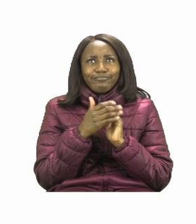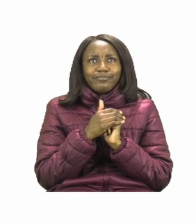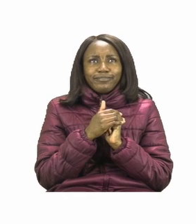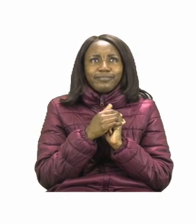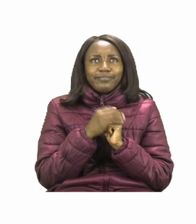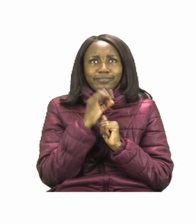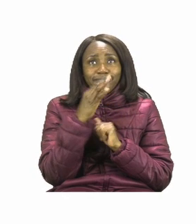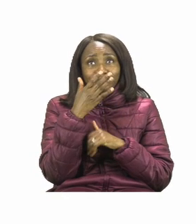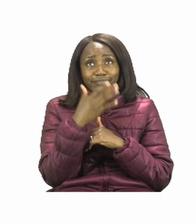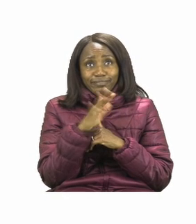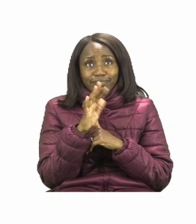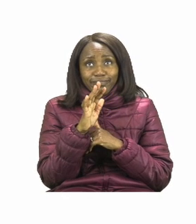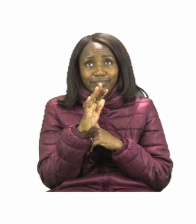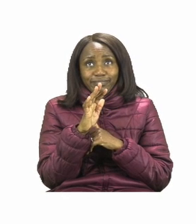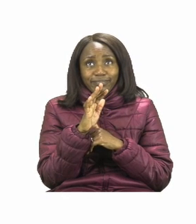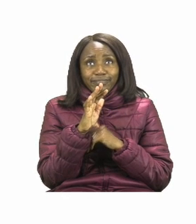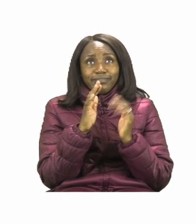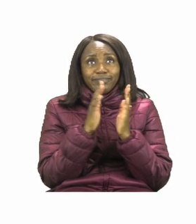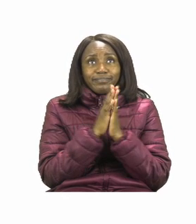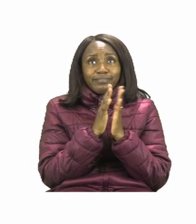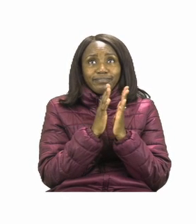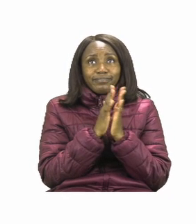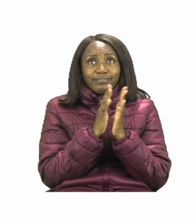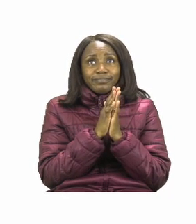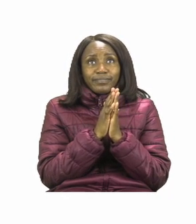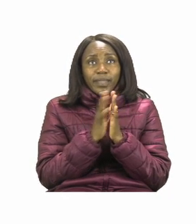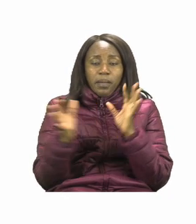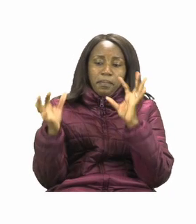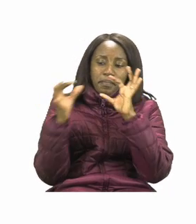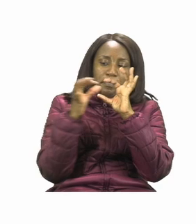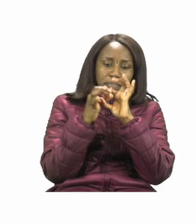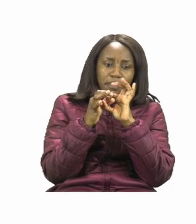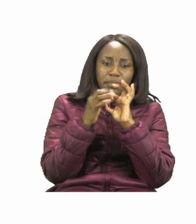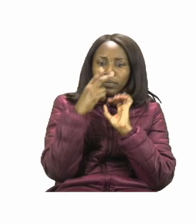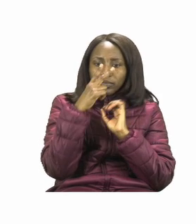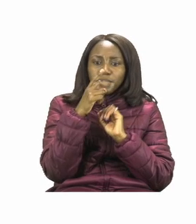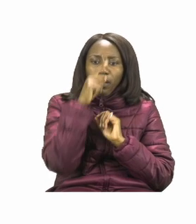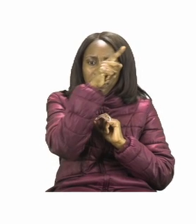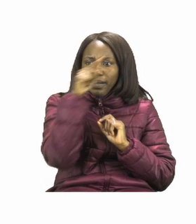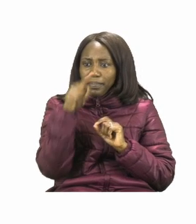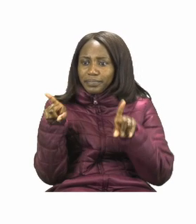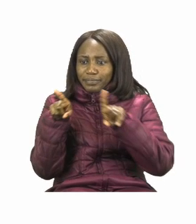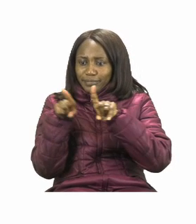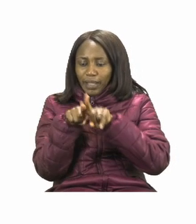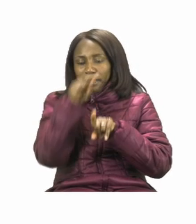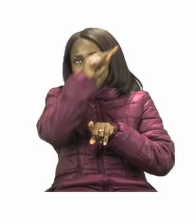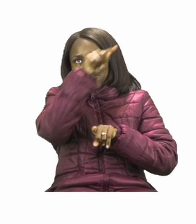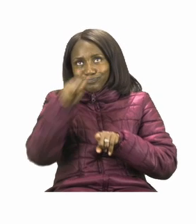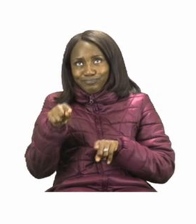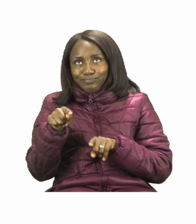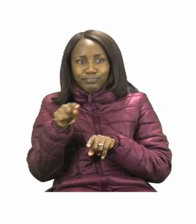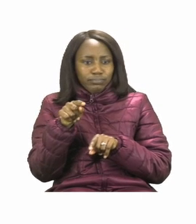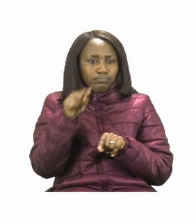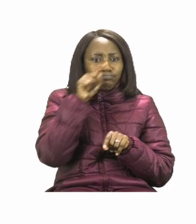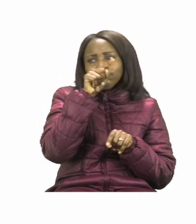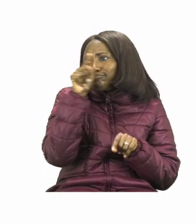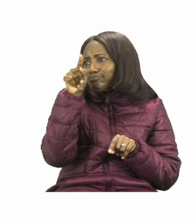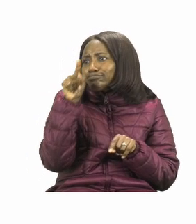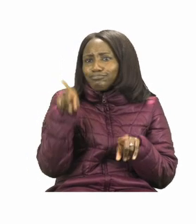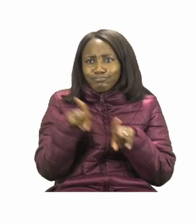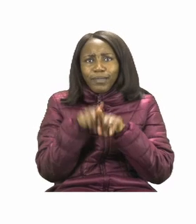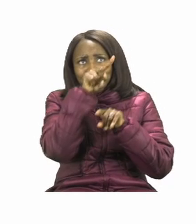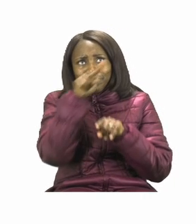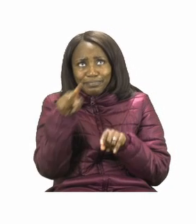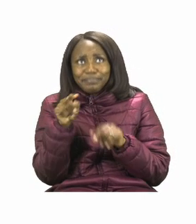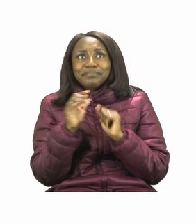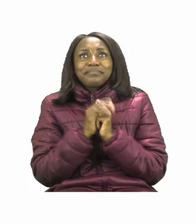reading, now you would have to connect the two or rather match the words that are the same. Let's